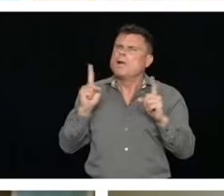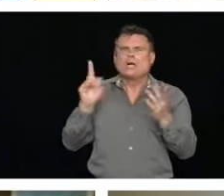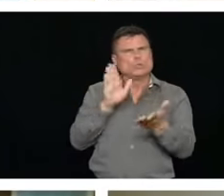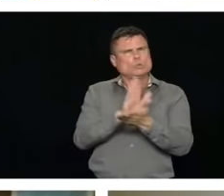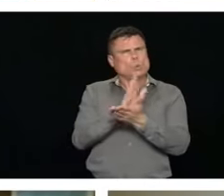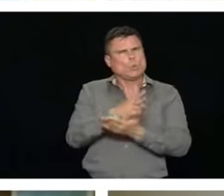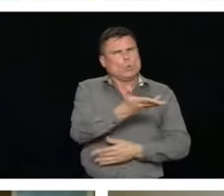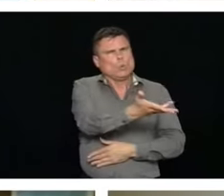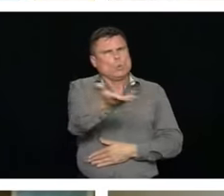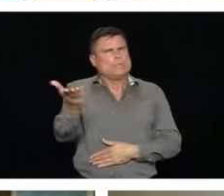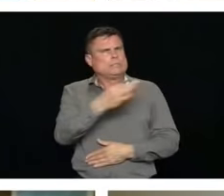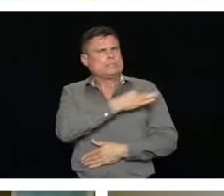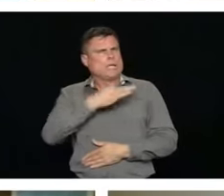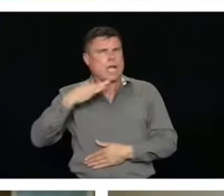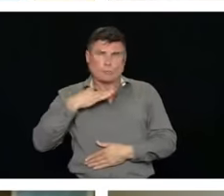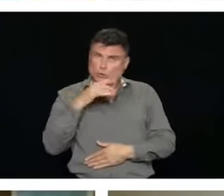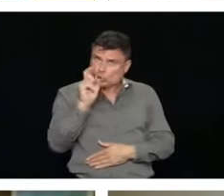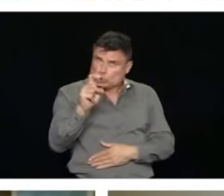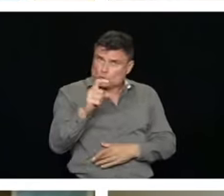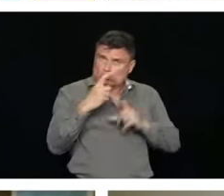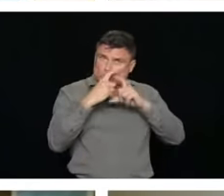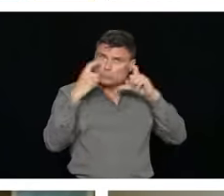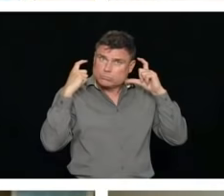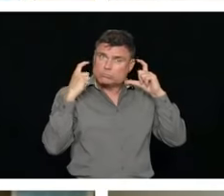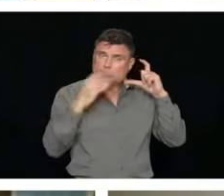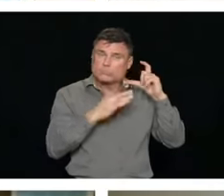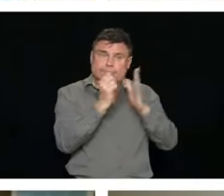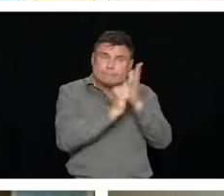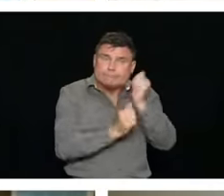we don't recommend the use of